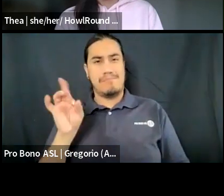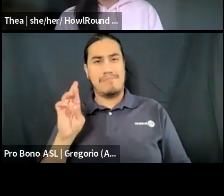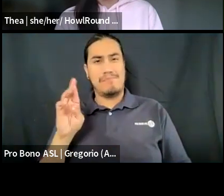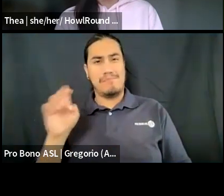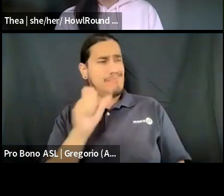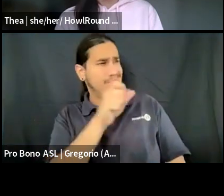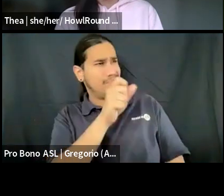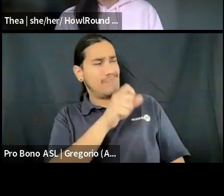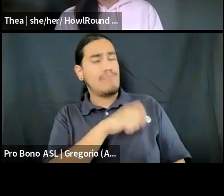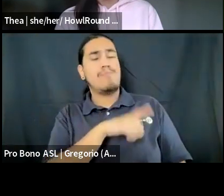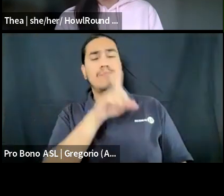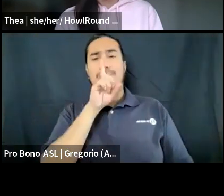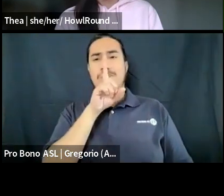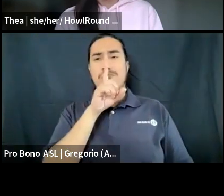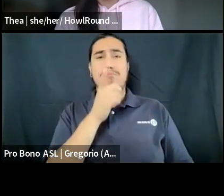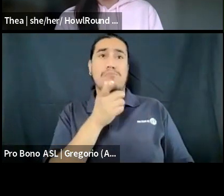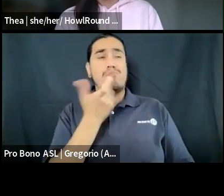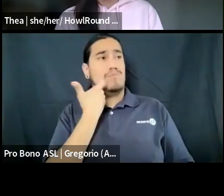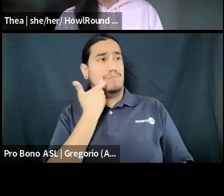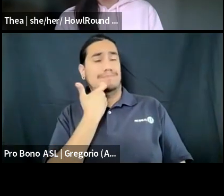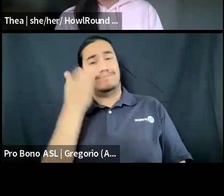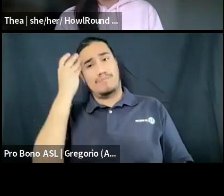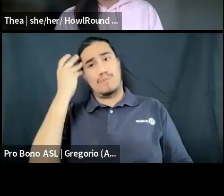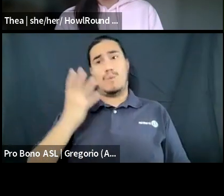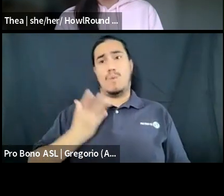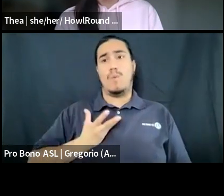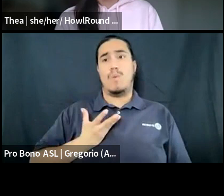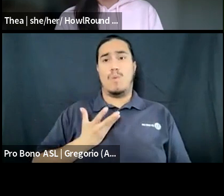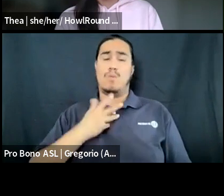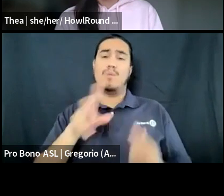I recently was told